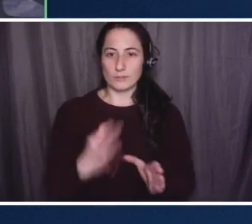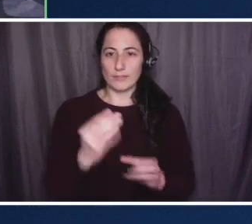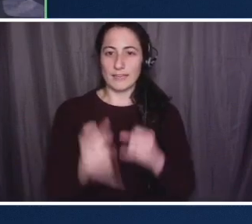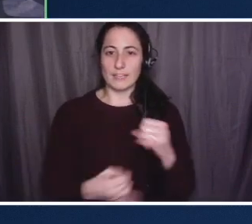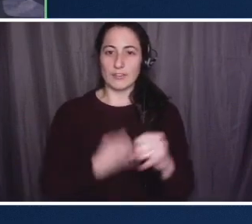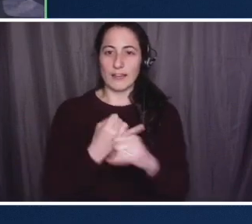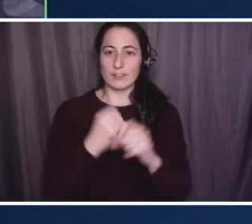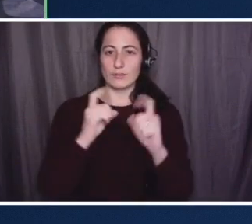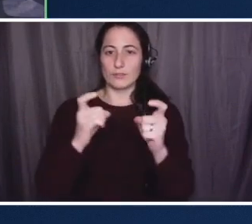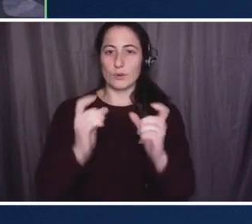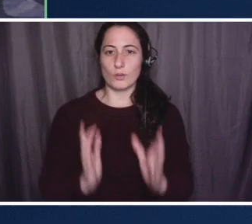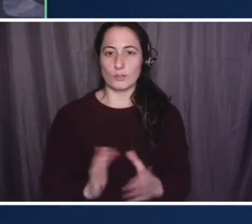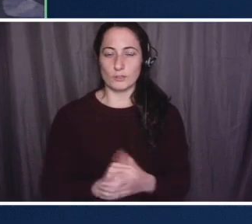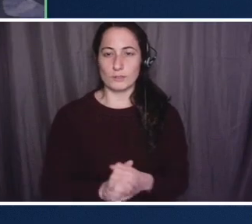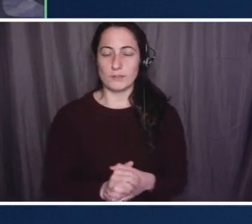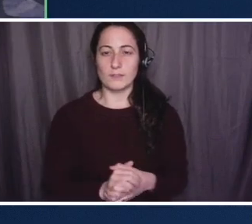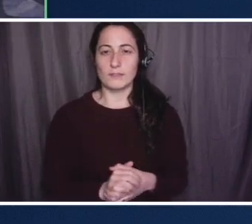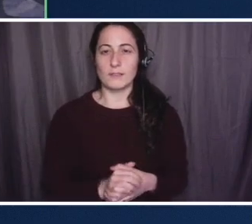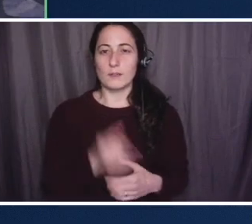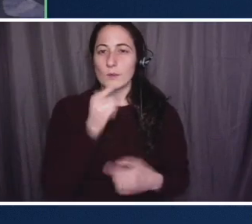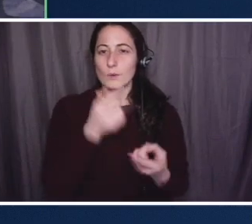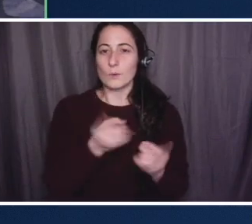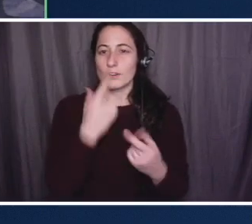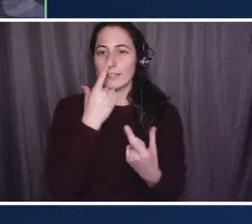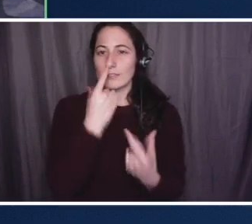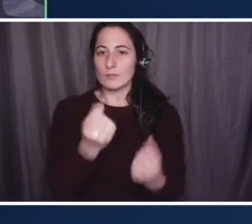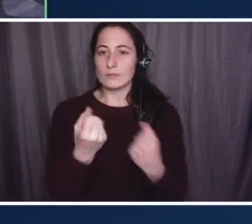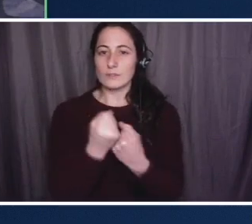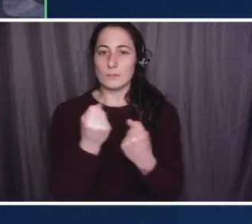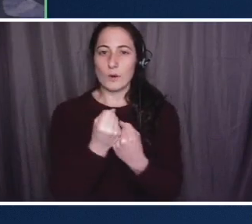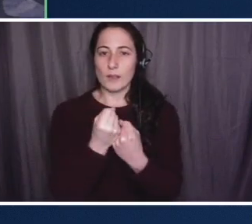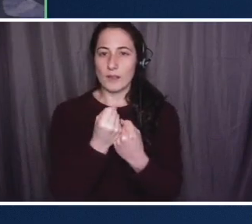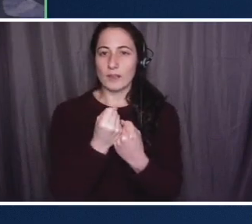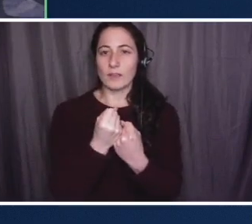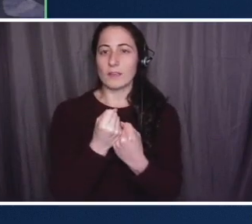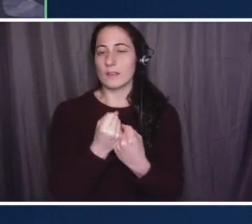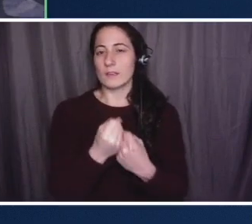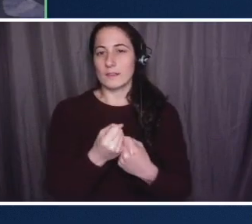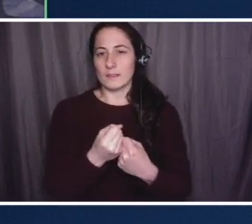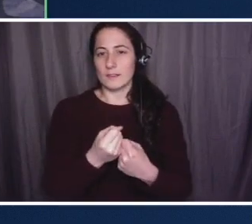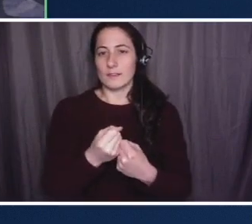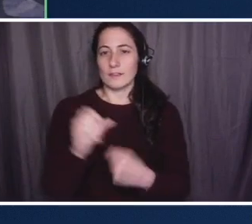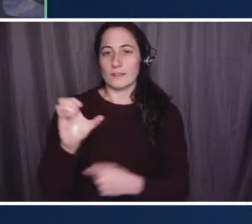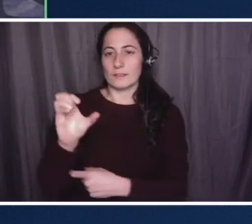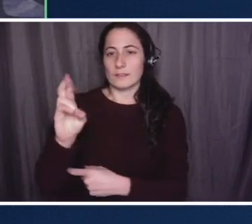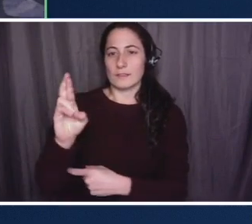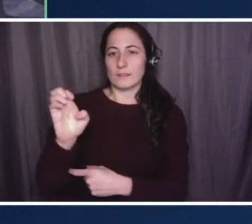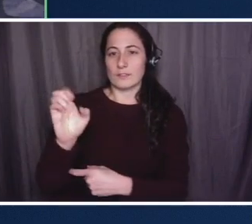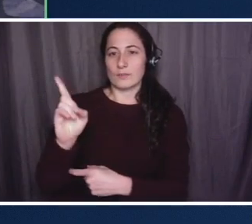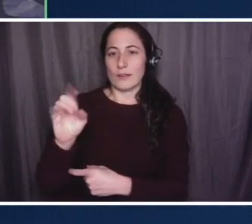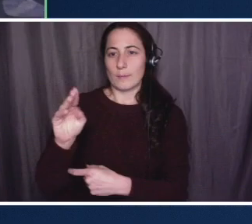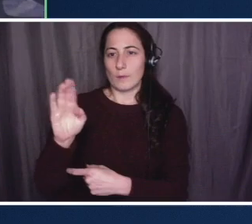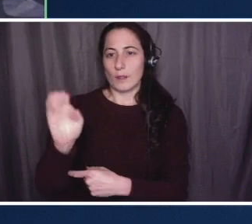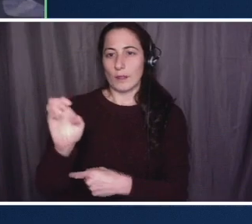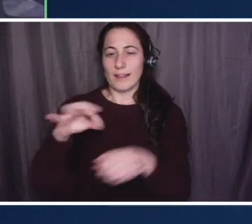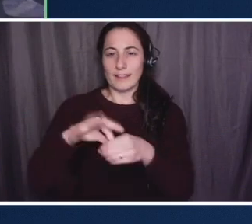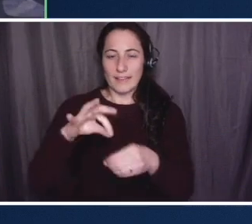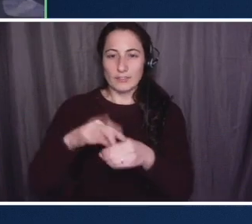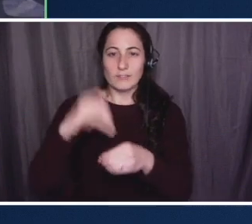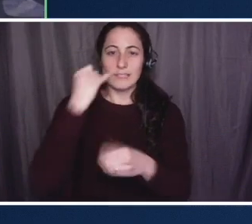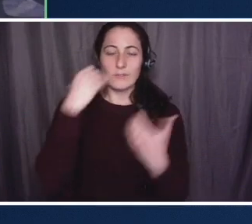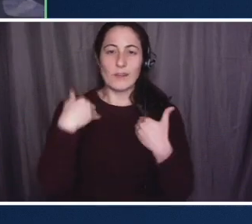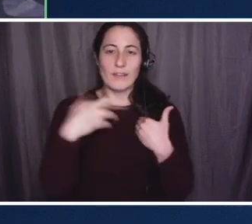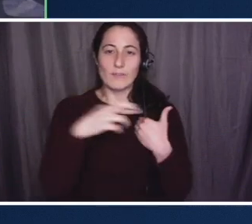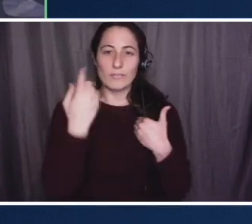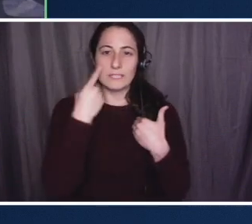donors interested in supporting credible elections, particularly where there are risks of fraud, where